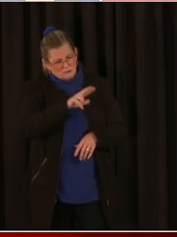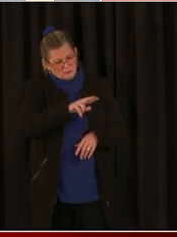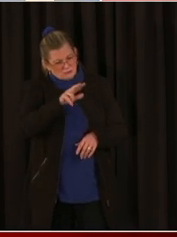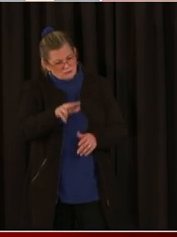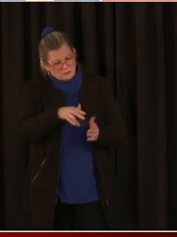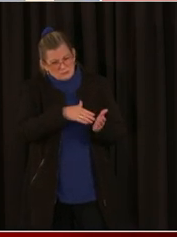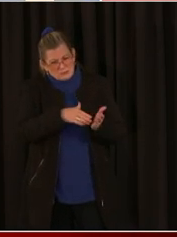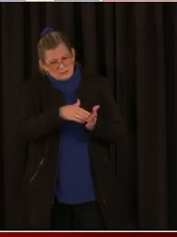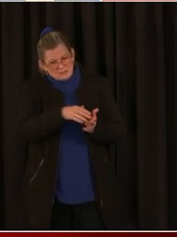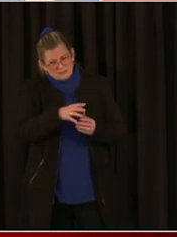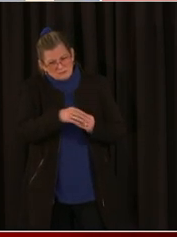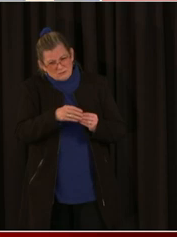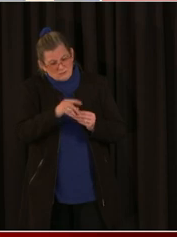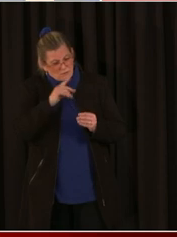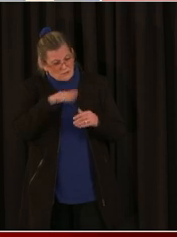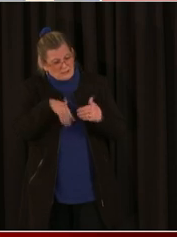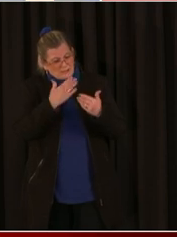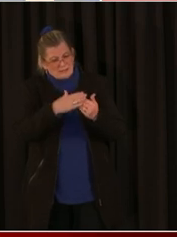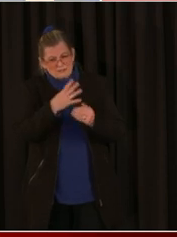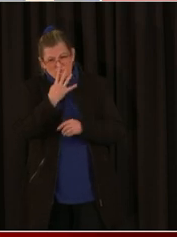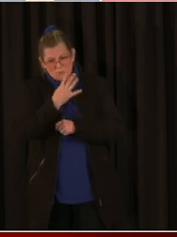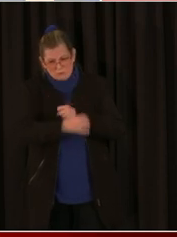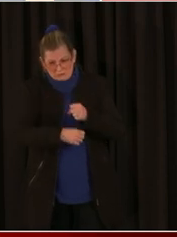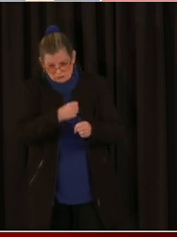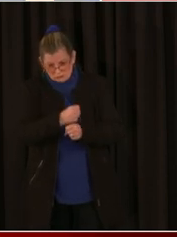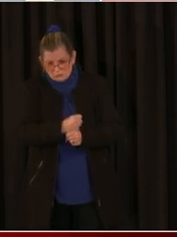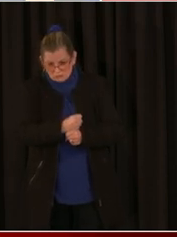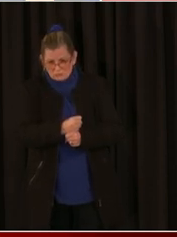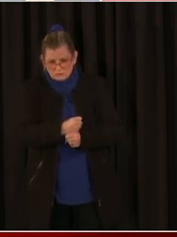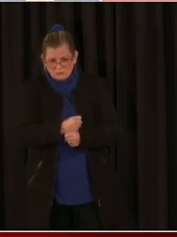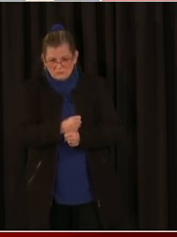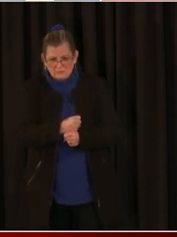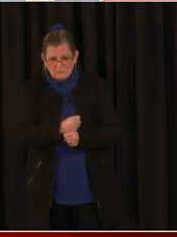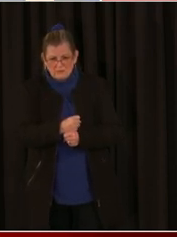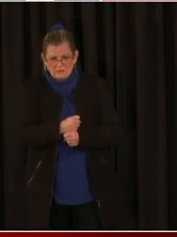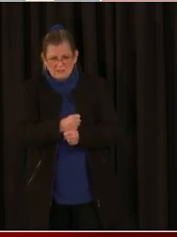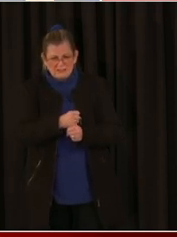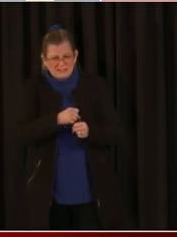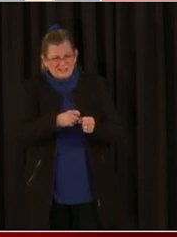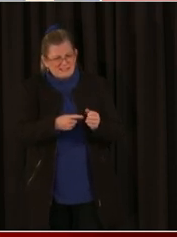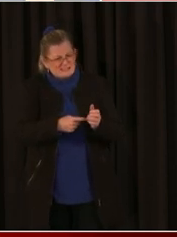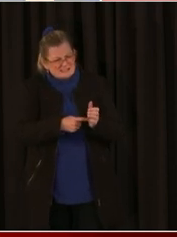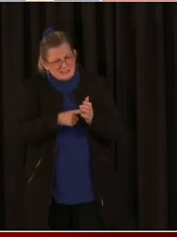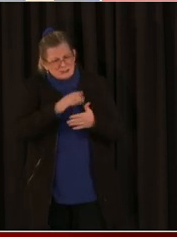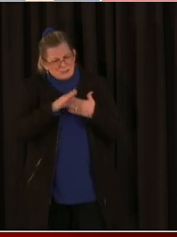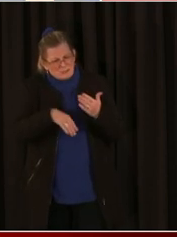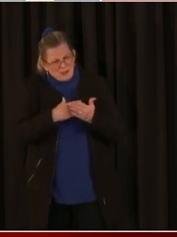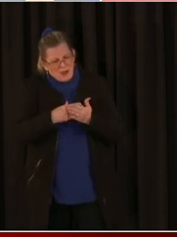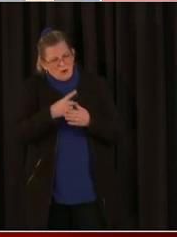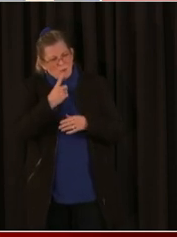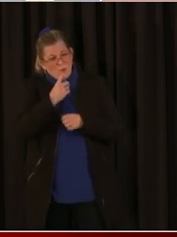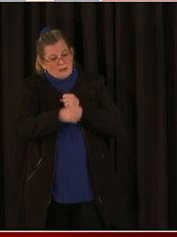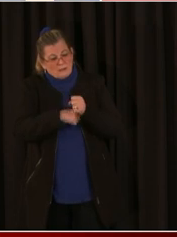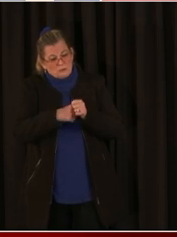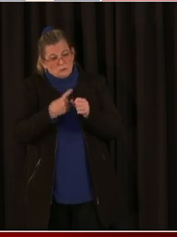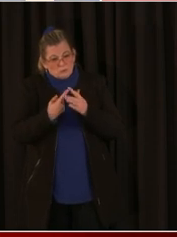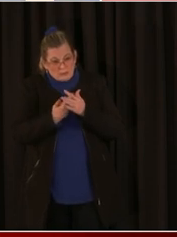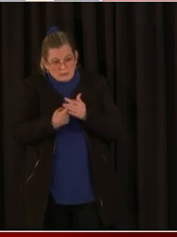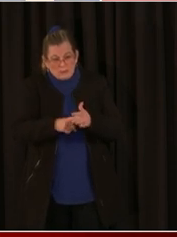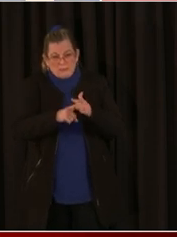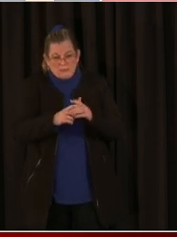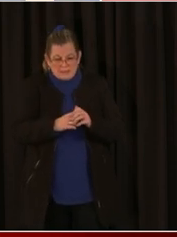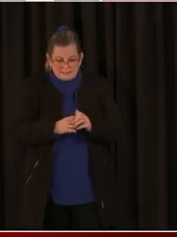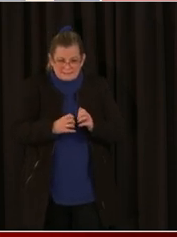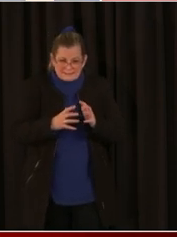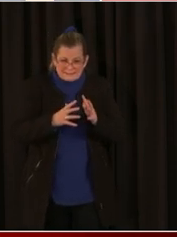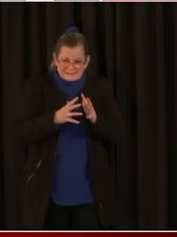next 4 years, I believe. And it would also take at least a year, maybe more, to stand up these 2 separate agencies.